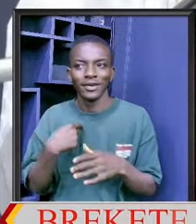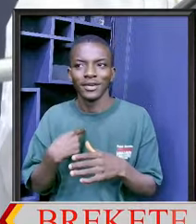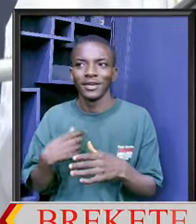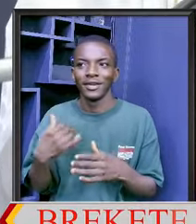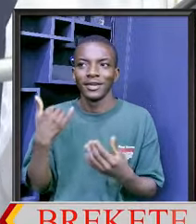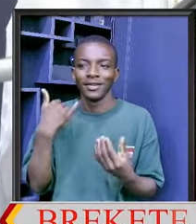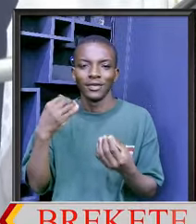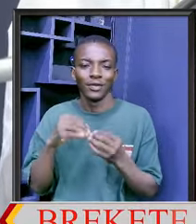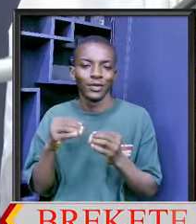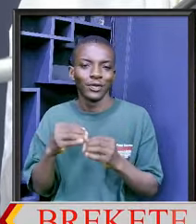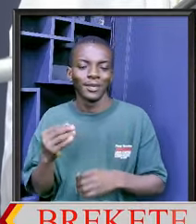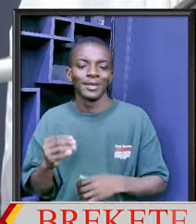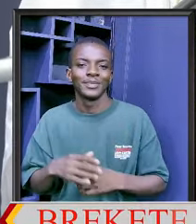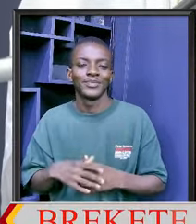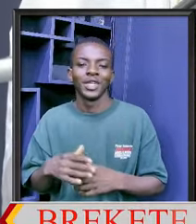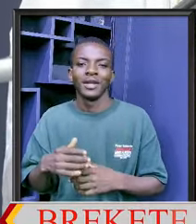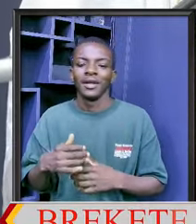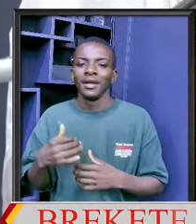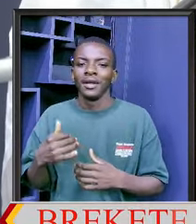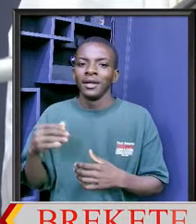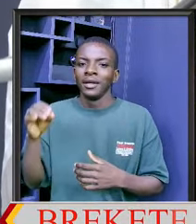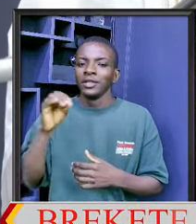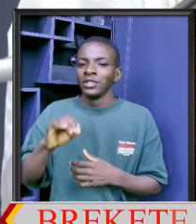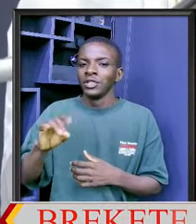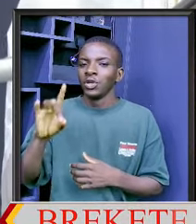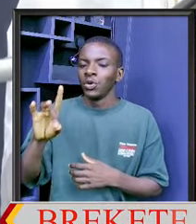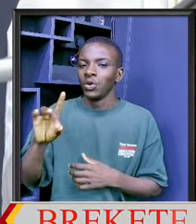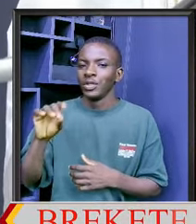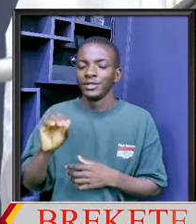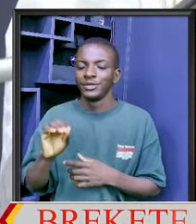Give us phone number. My phone number is